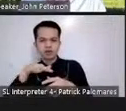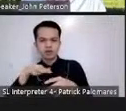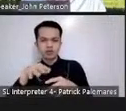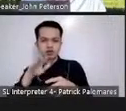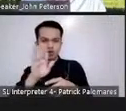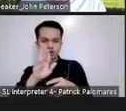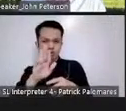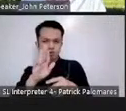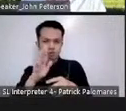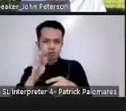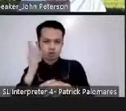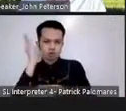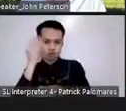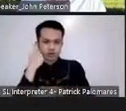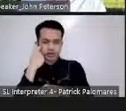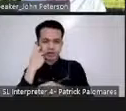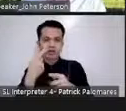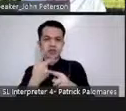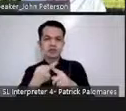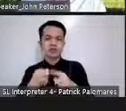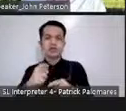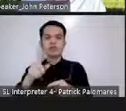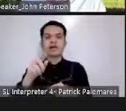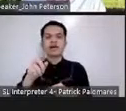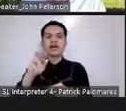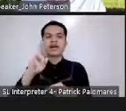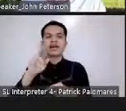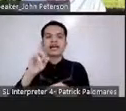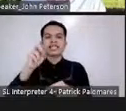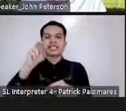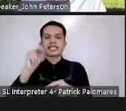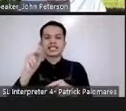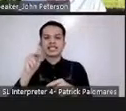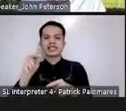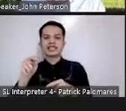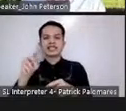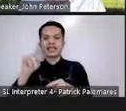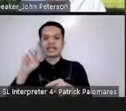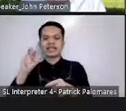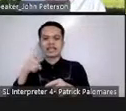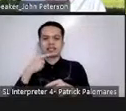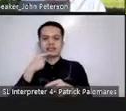your presentation? This is from Rusty Lynn Beltran.